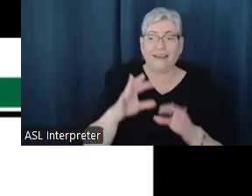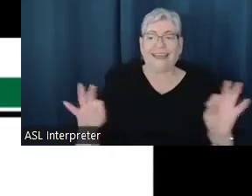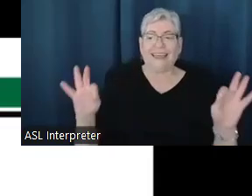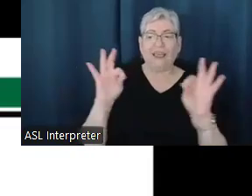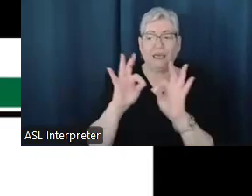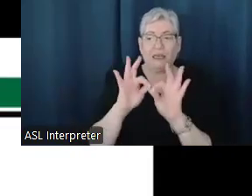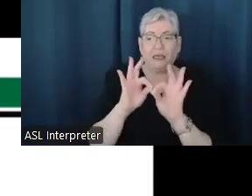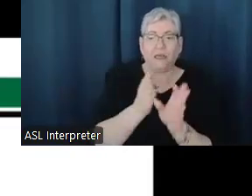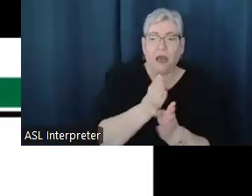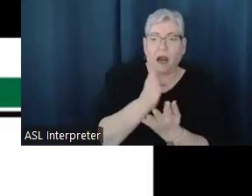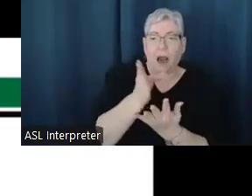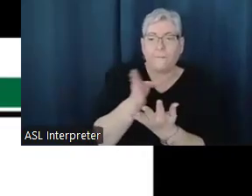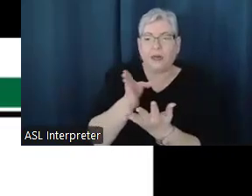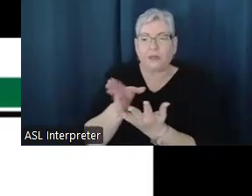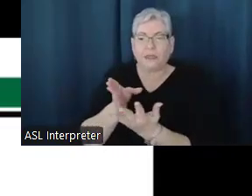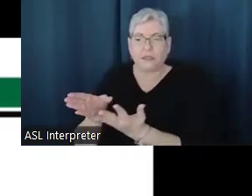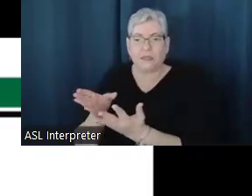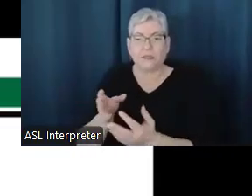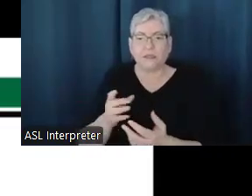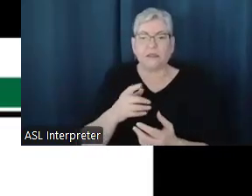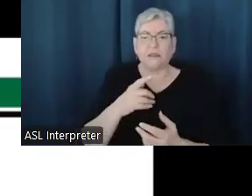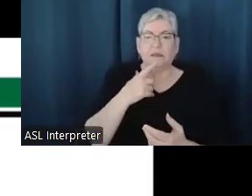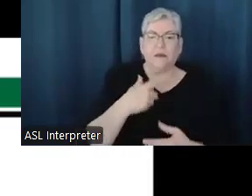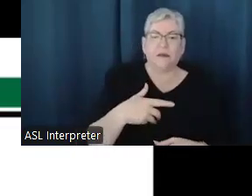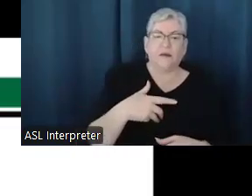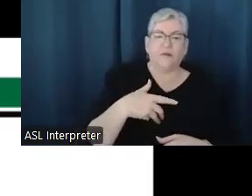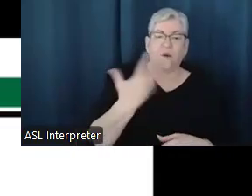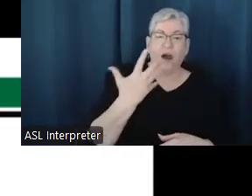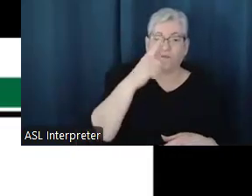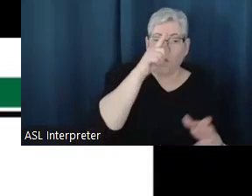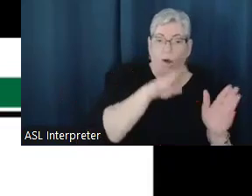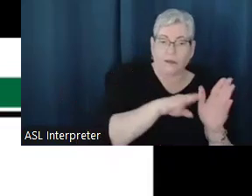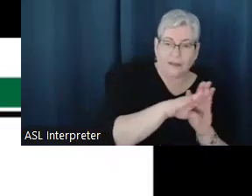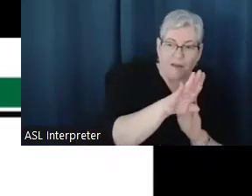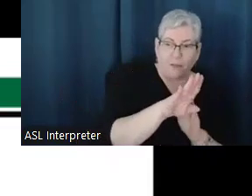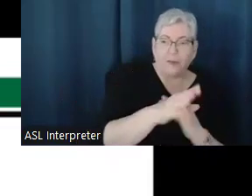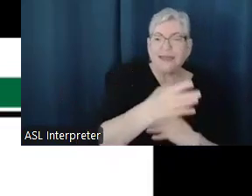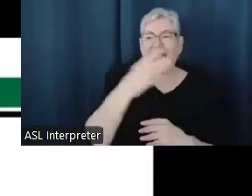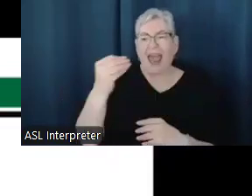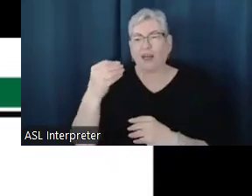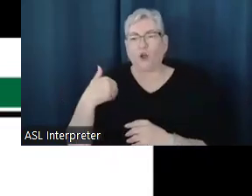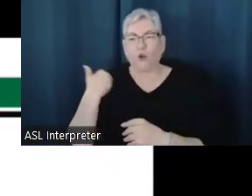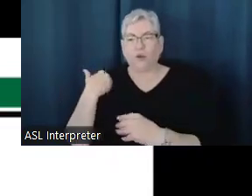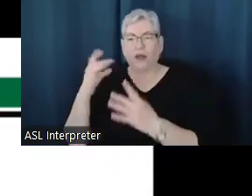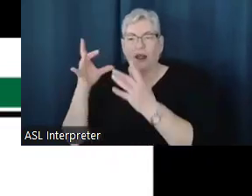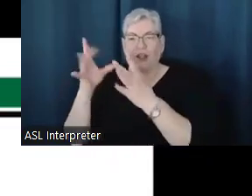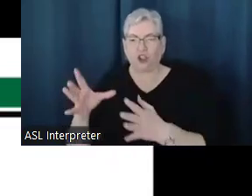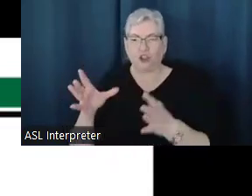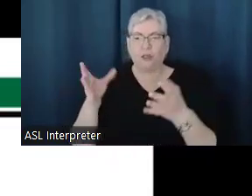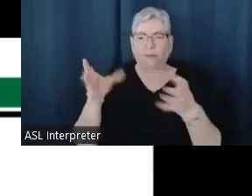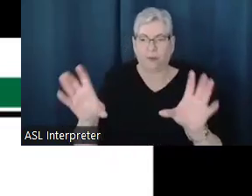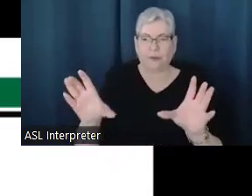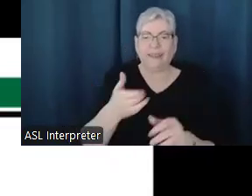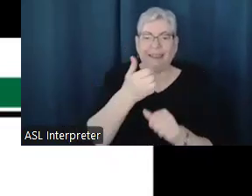for youth development and 5 key competencies for youth leadership. Within each of those competencies, you're